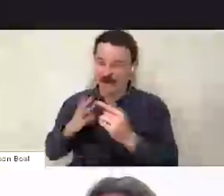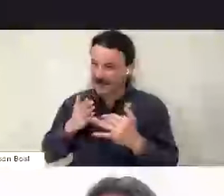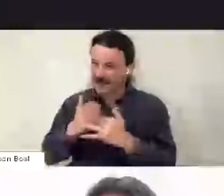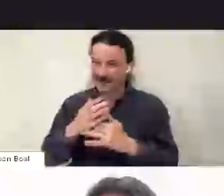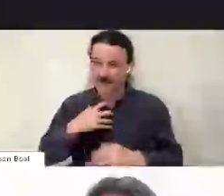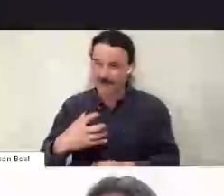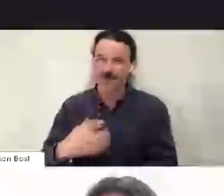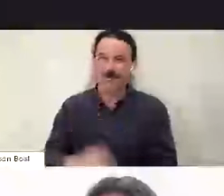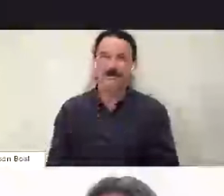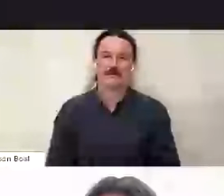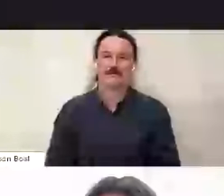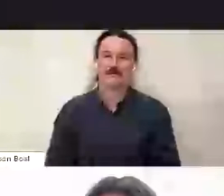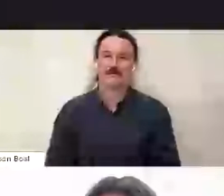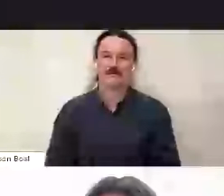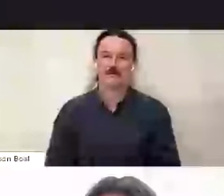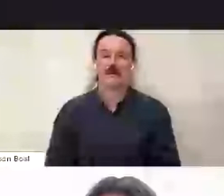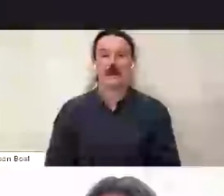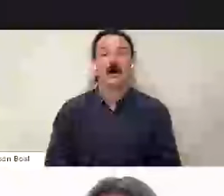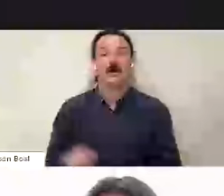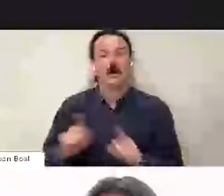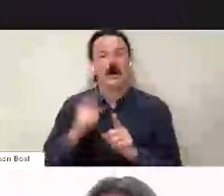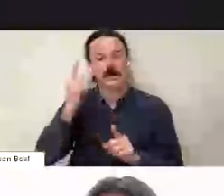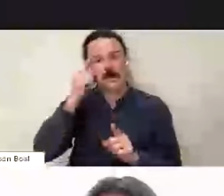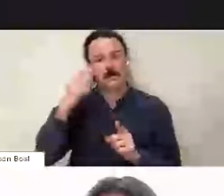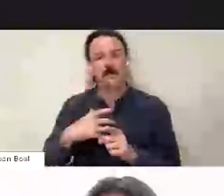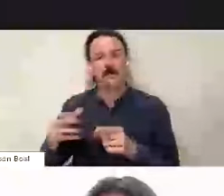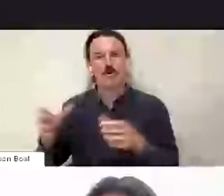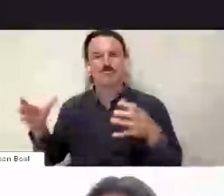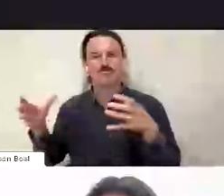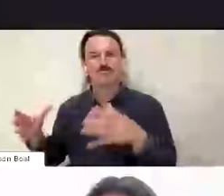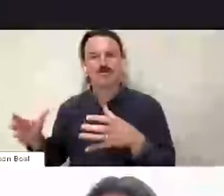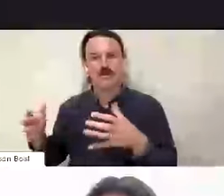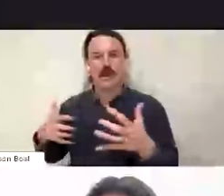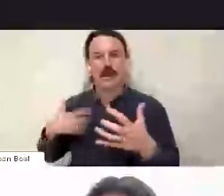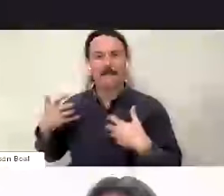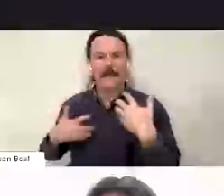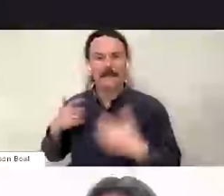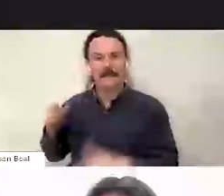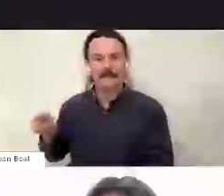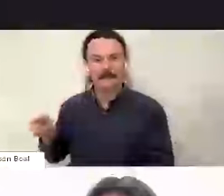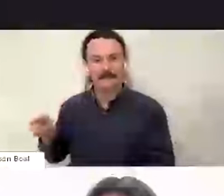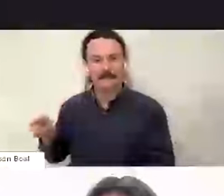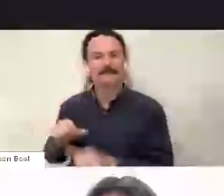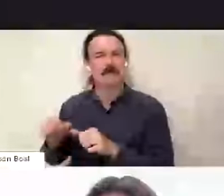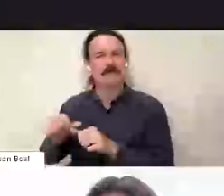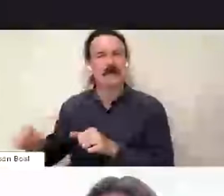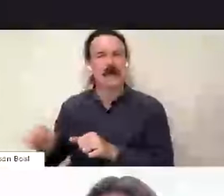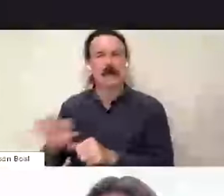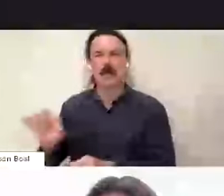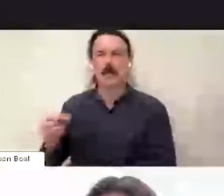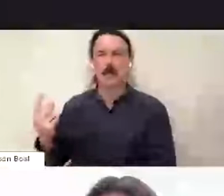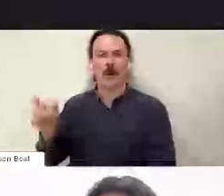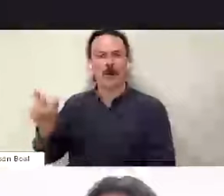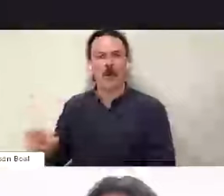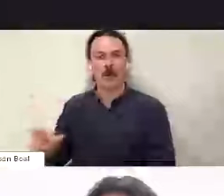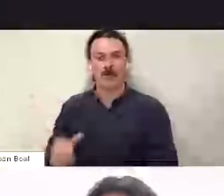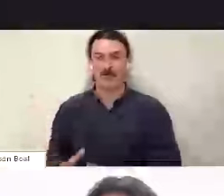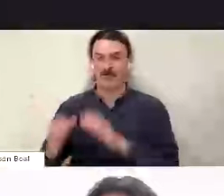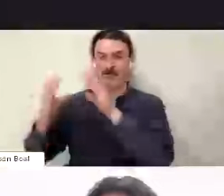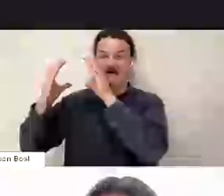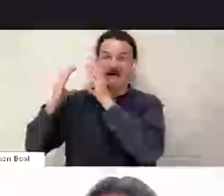is more group complaints as well. So it doesn't go on to the individual as something that they just have to carry. Plenty of